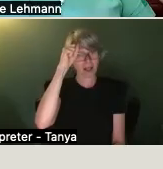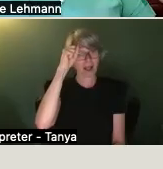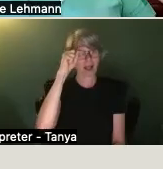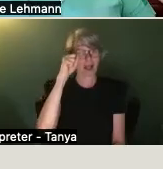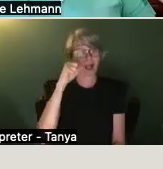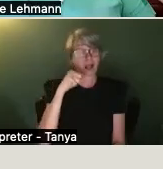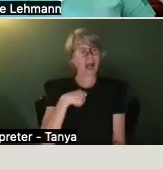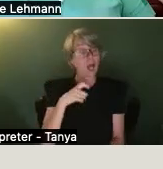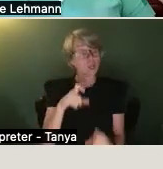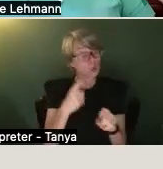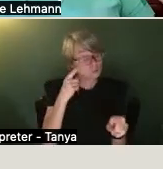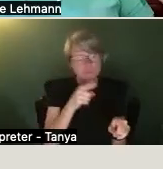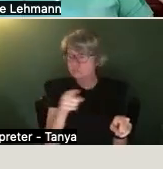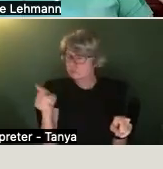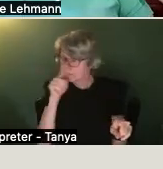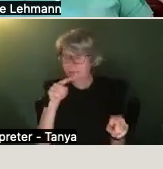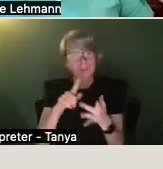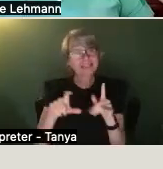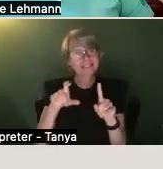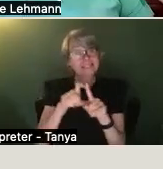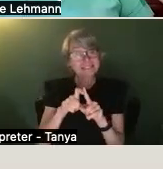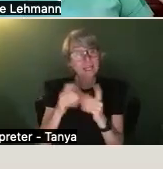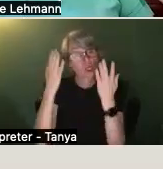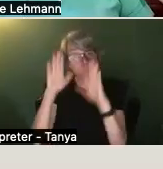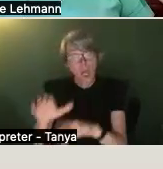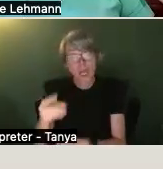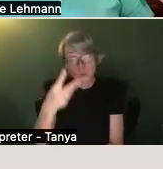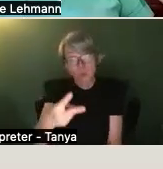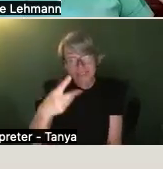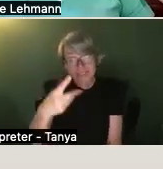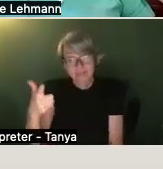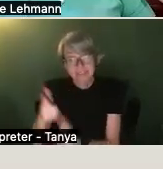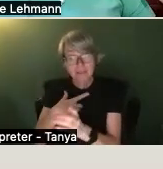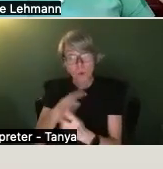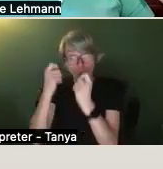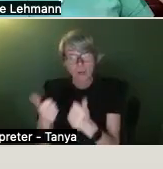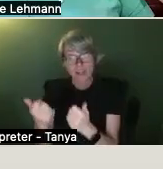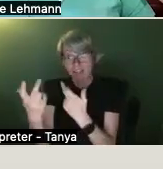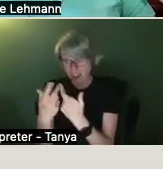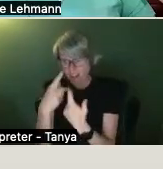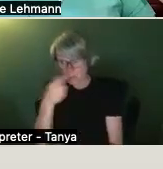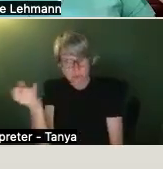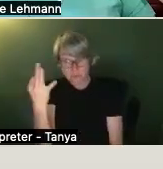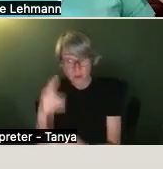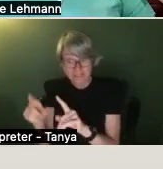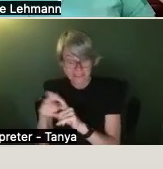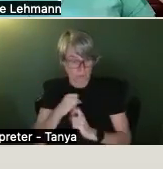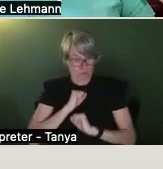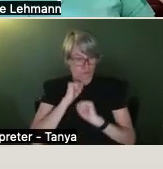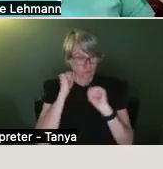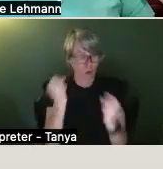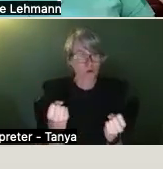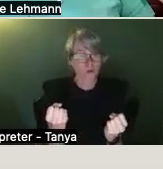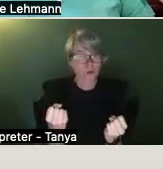that people with intellectual disability died 27 years earlier than other people, and that